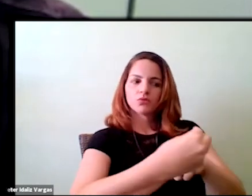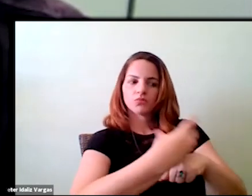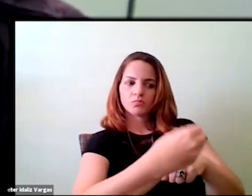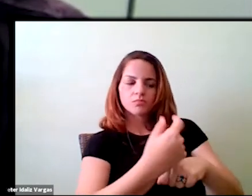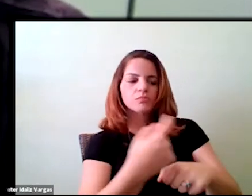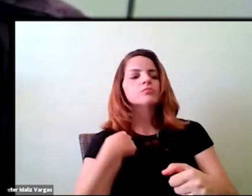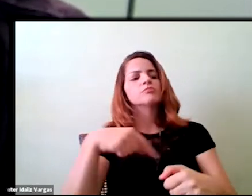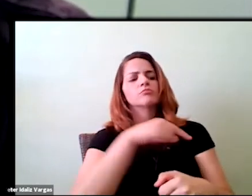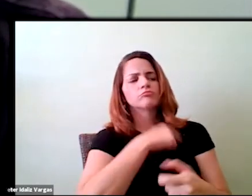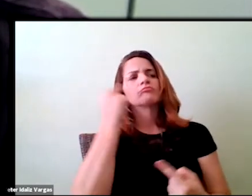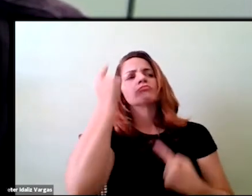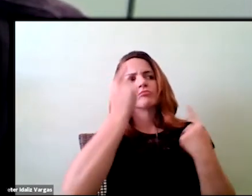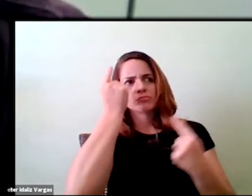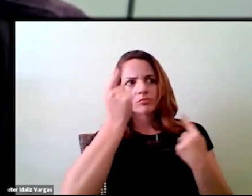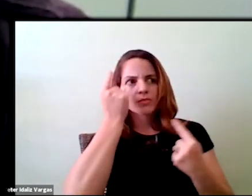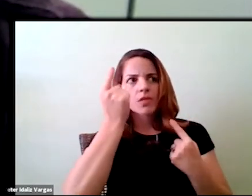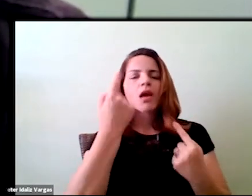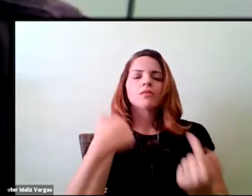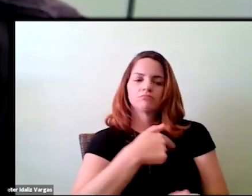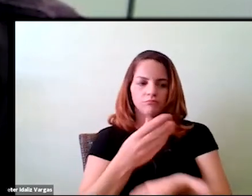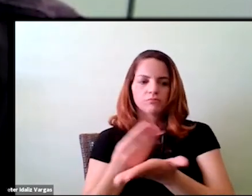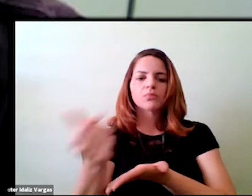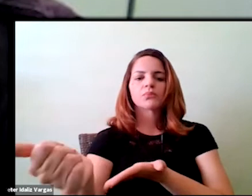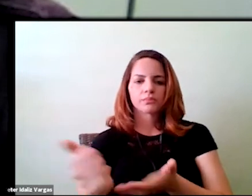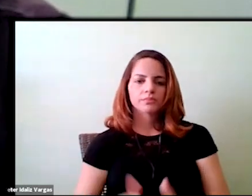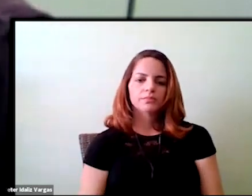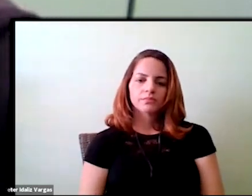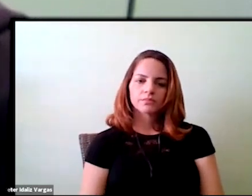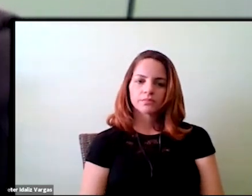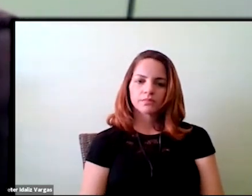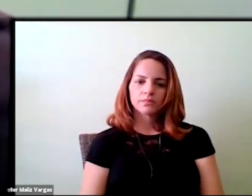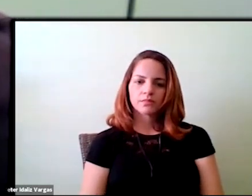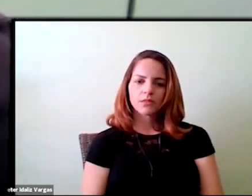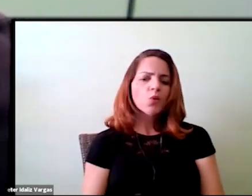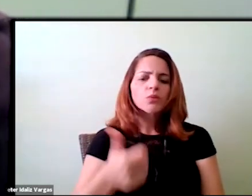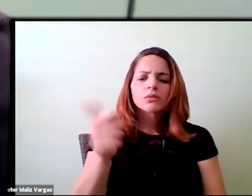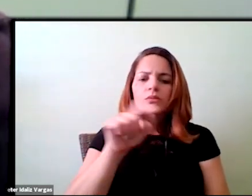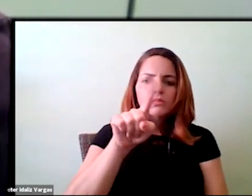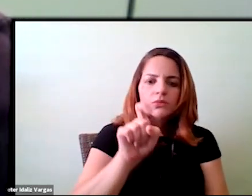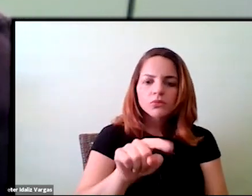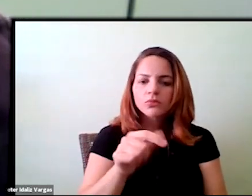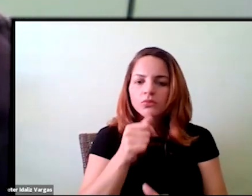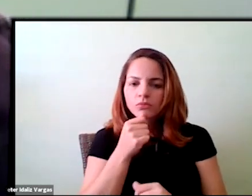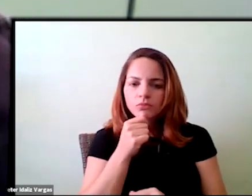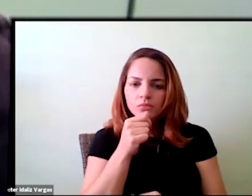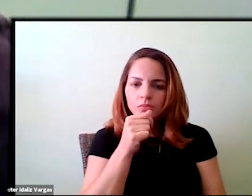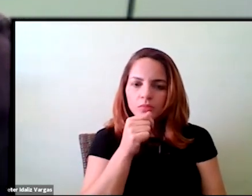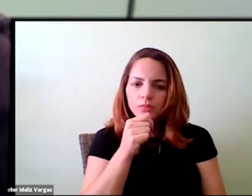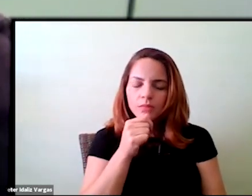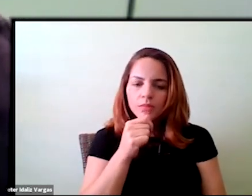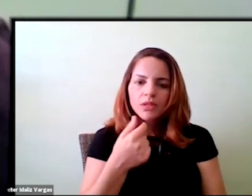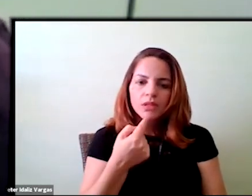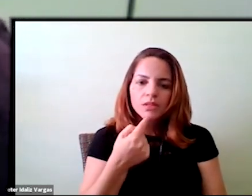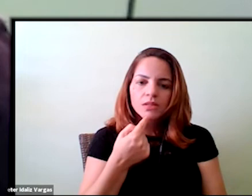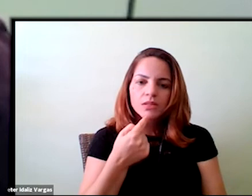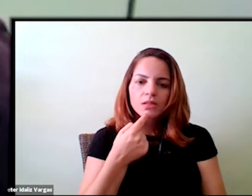purchase. And let's see, we have a question. Can you repeat the review on the poetry book